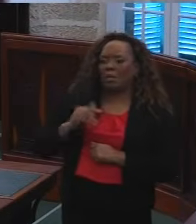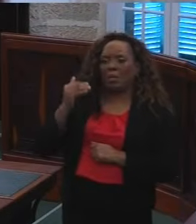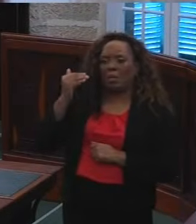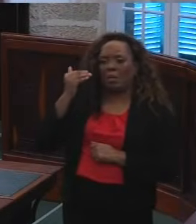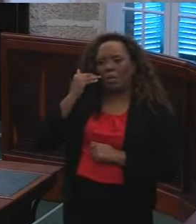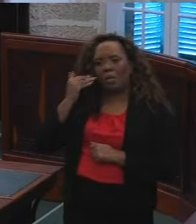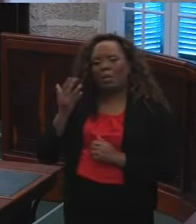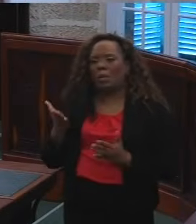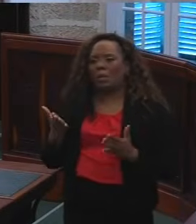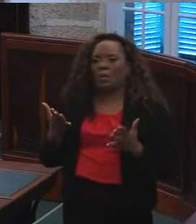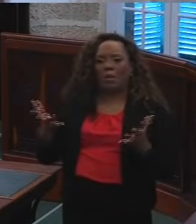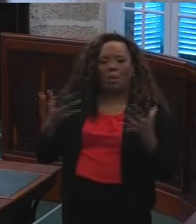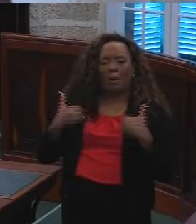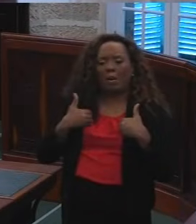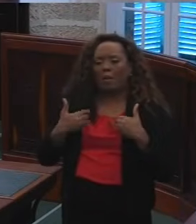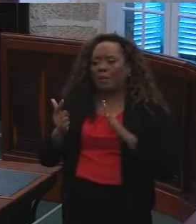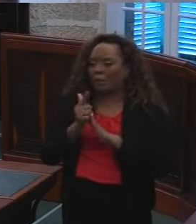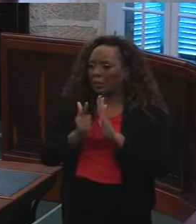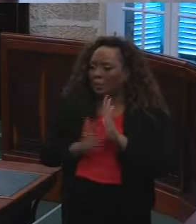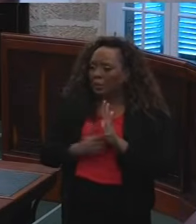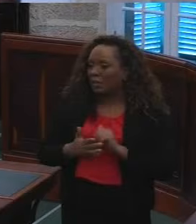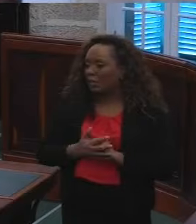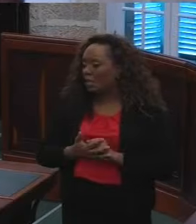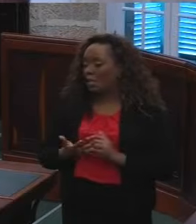brought to bear. You cannot have